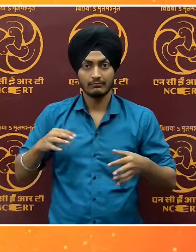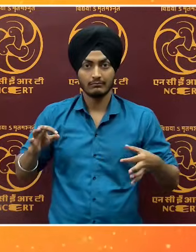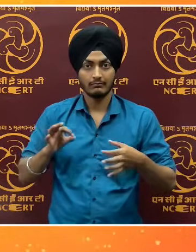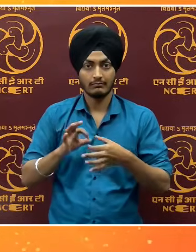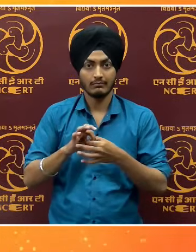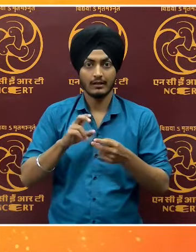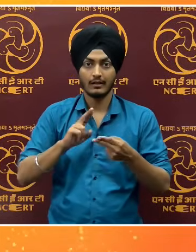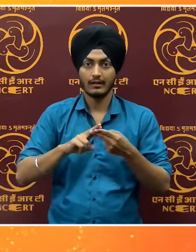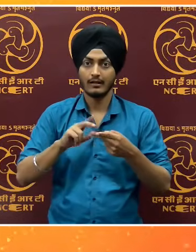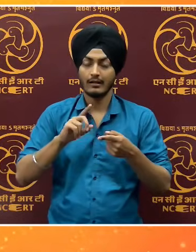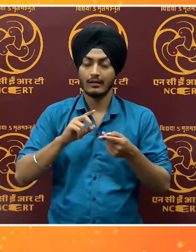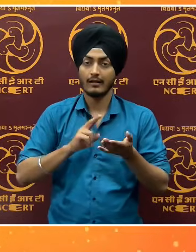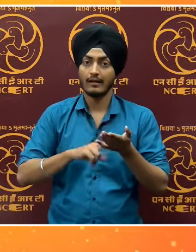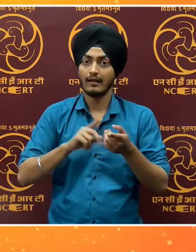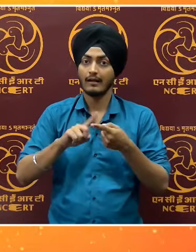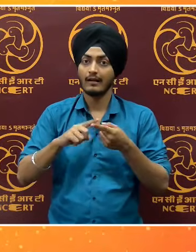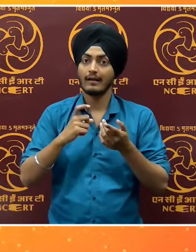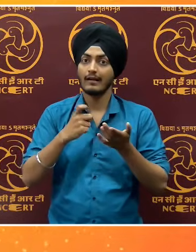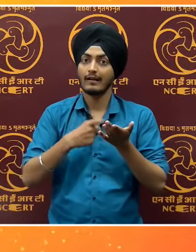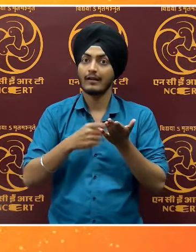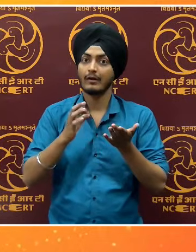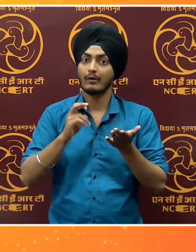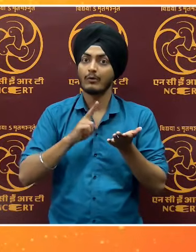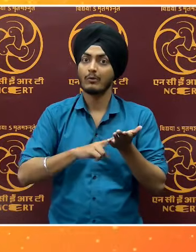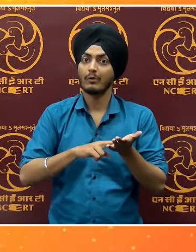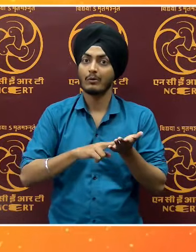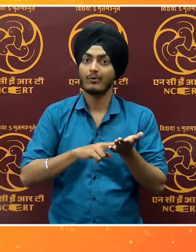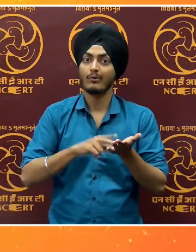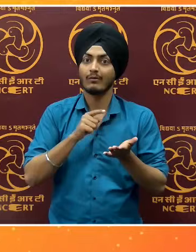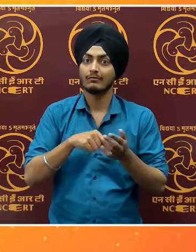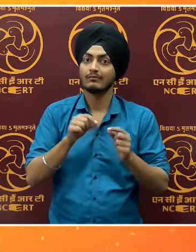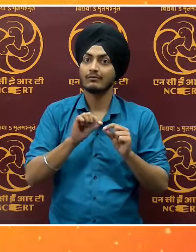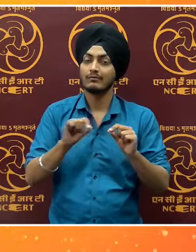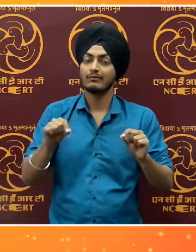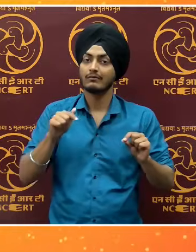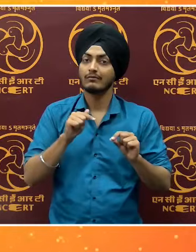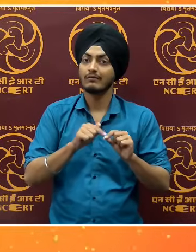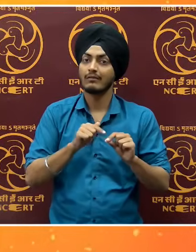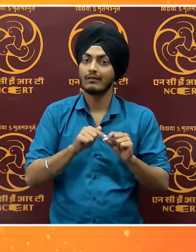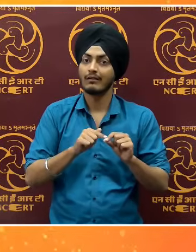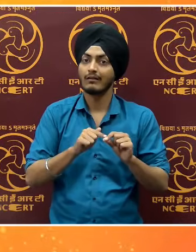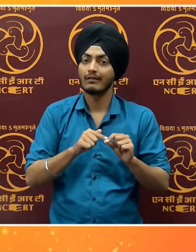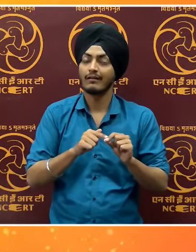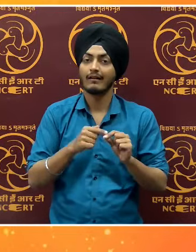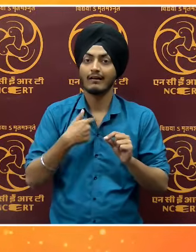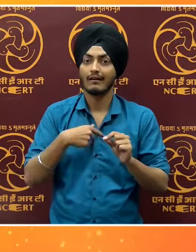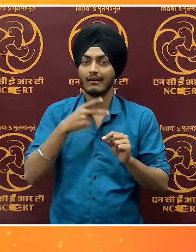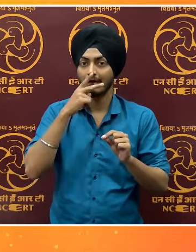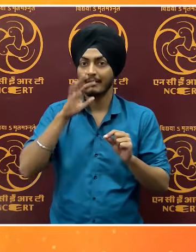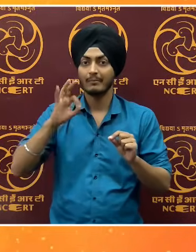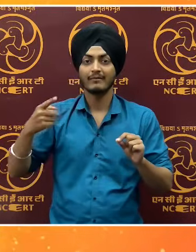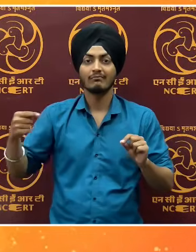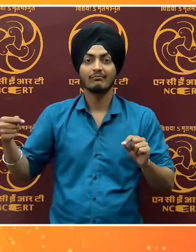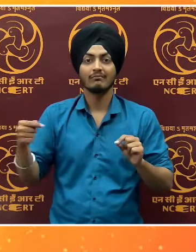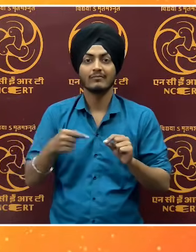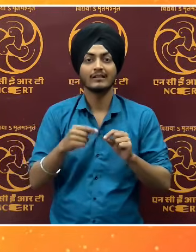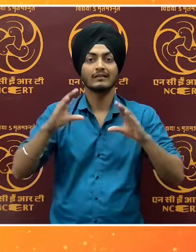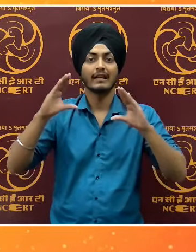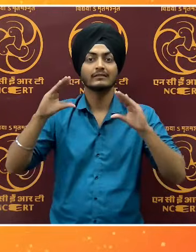is a highly resistive material. That means it resists the flow of charge. So if